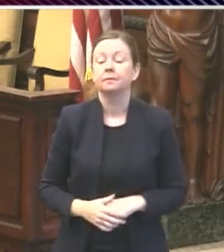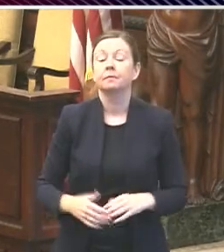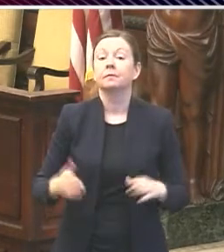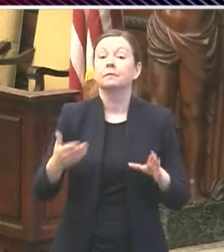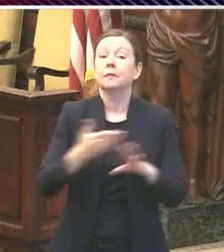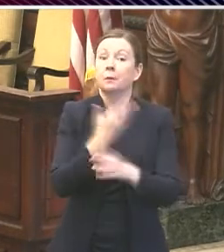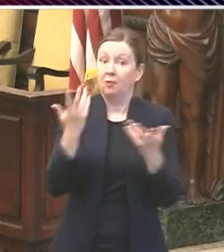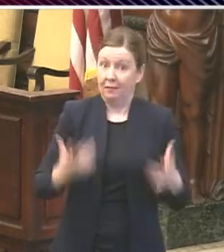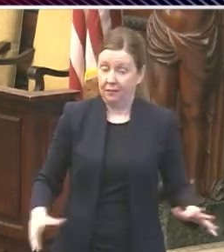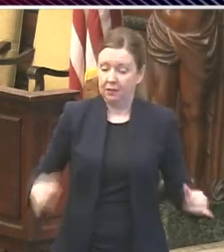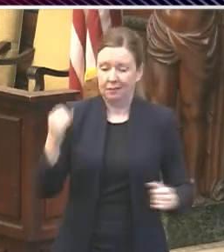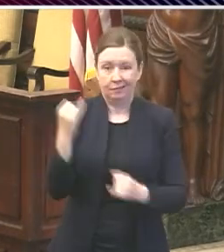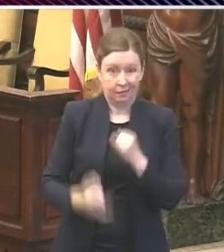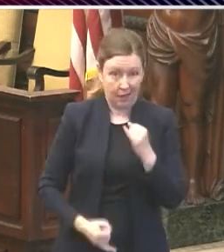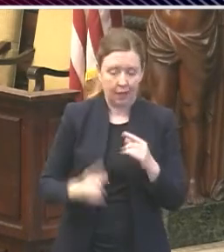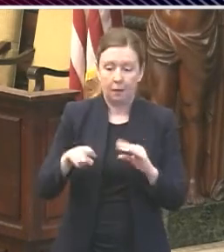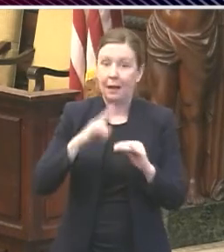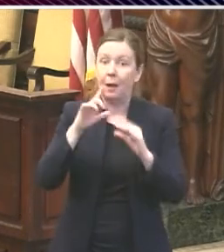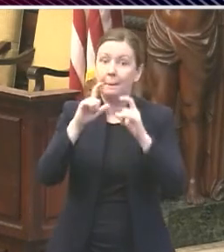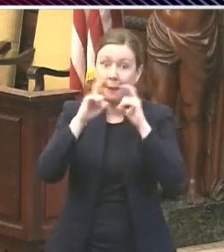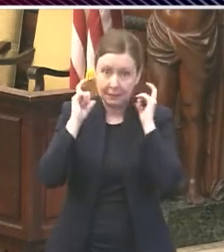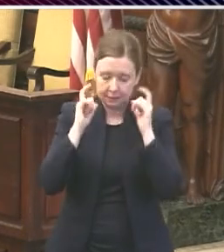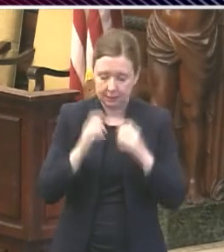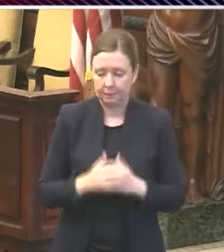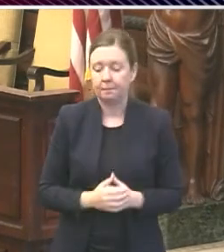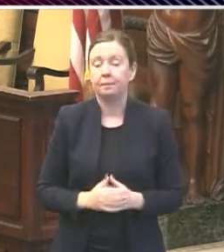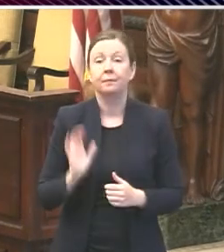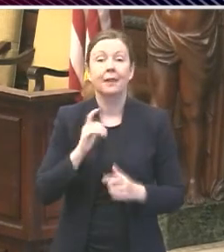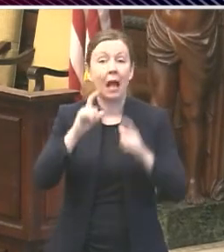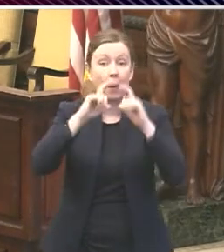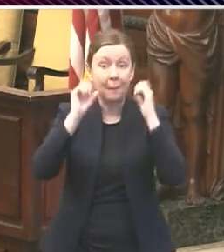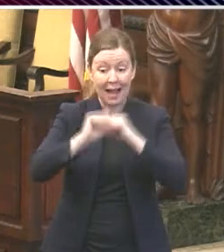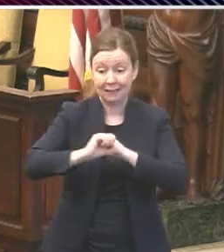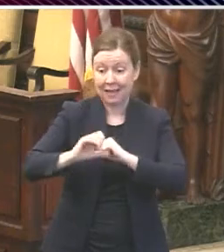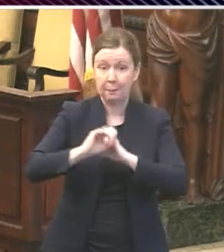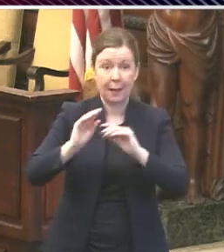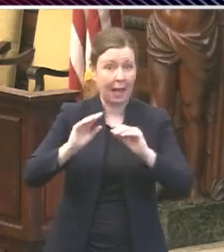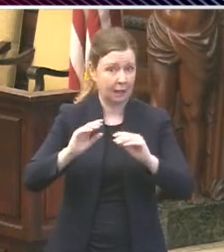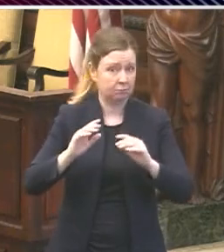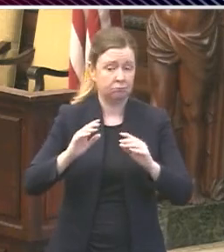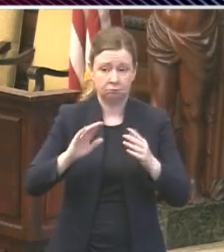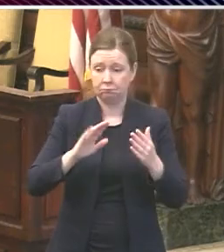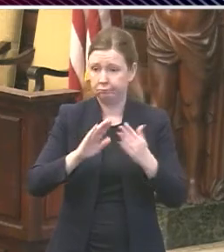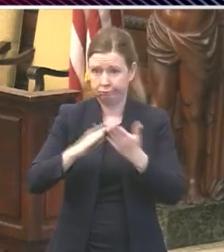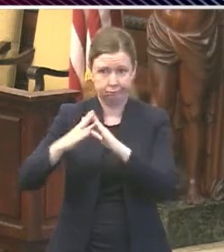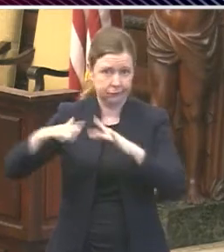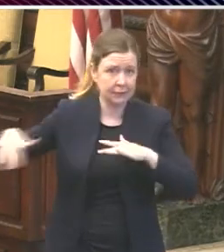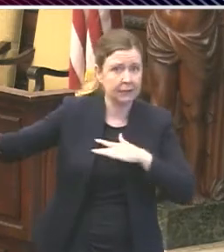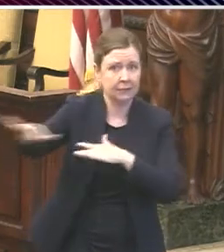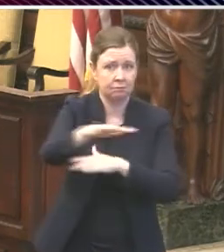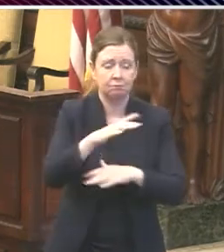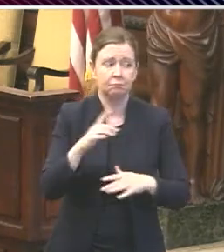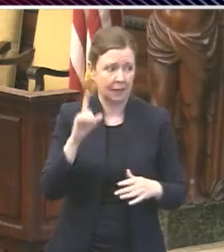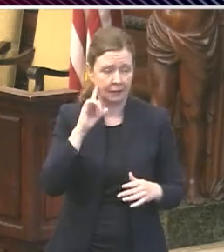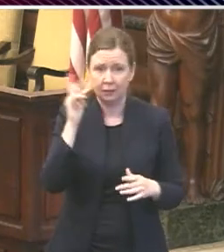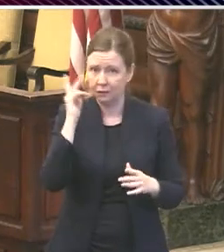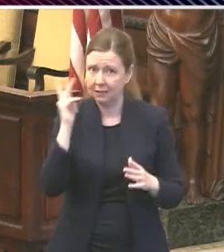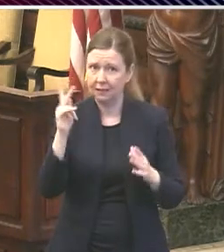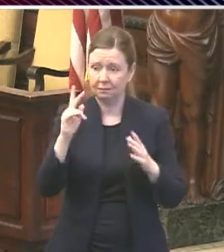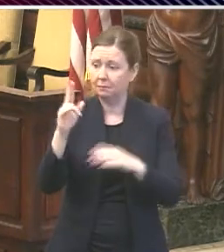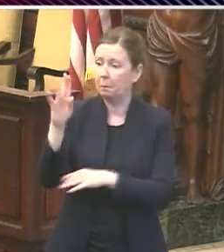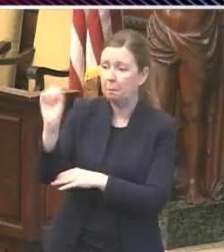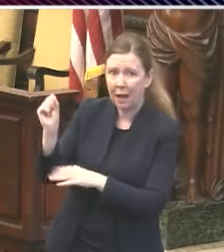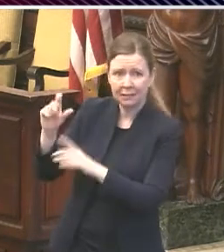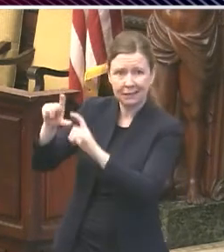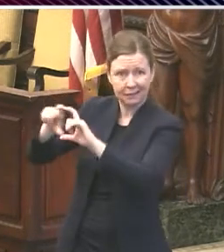Before I finish, the final thought about masking up. Our Mask Up campaign is going on around the city right now. I hope you've seen it on the sides of buses and other places, and you may have